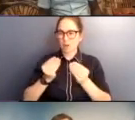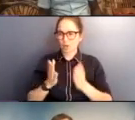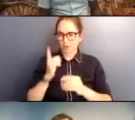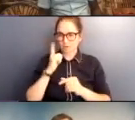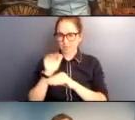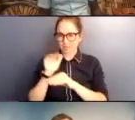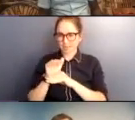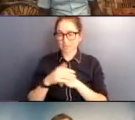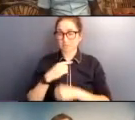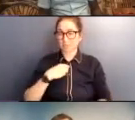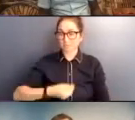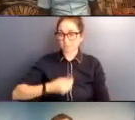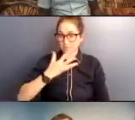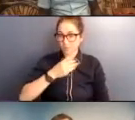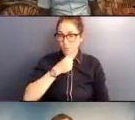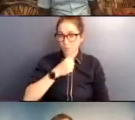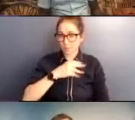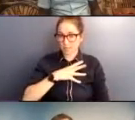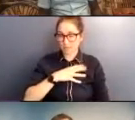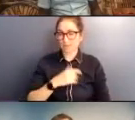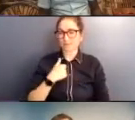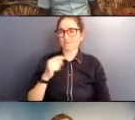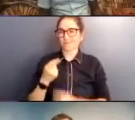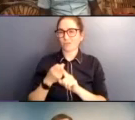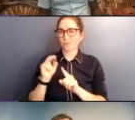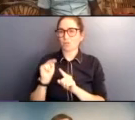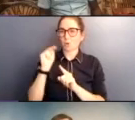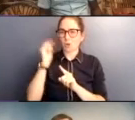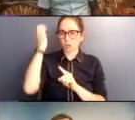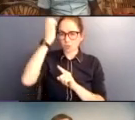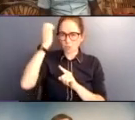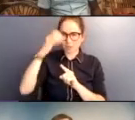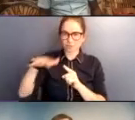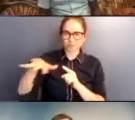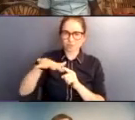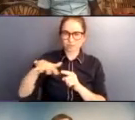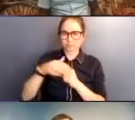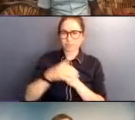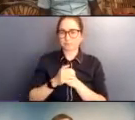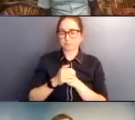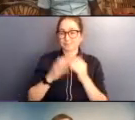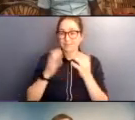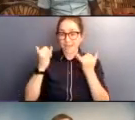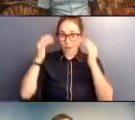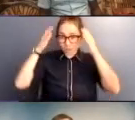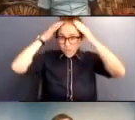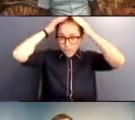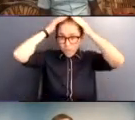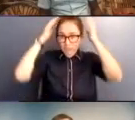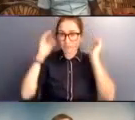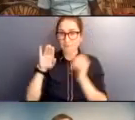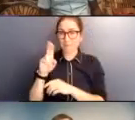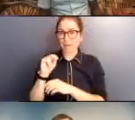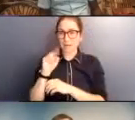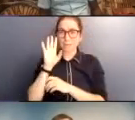a Caucasian woman of Northern European descent. I have my hair in a bun. It is brown with